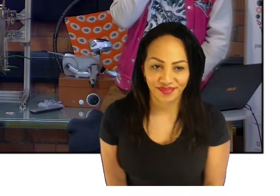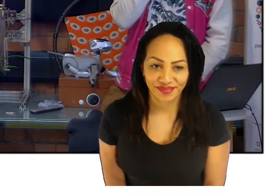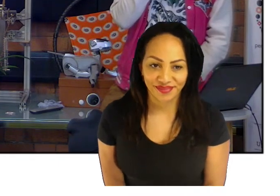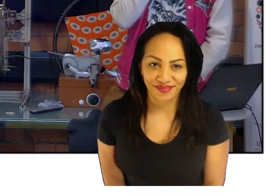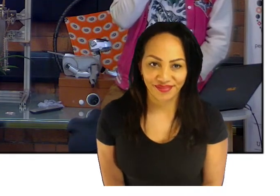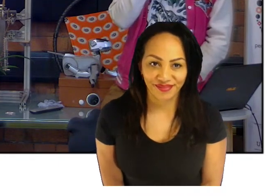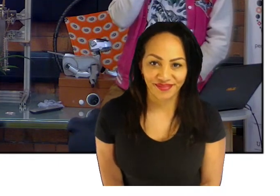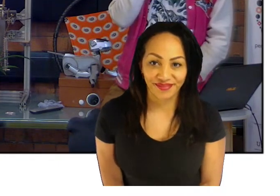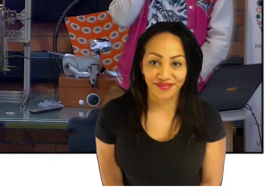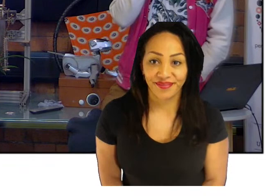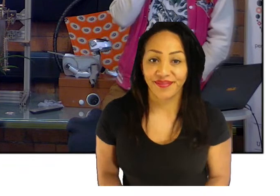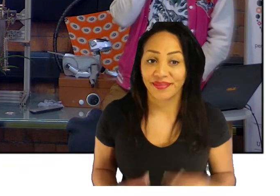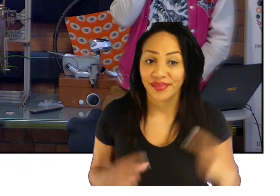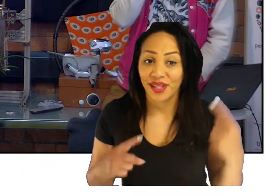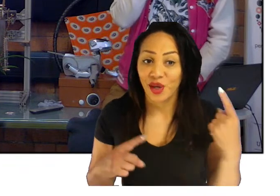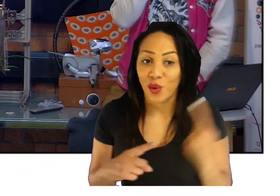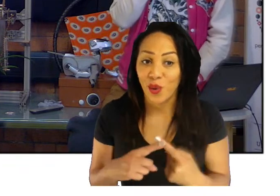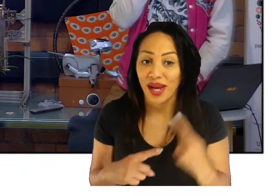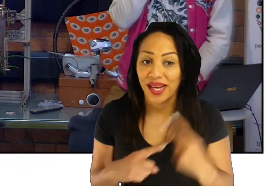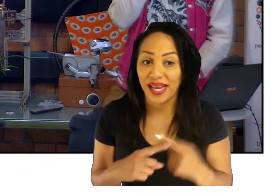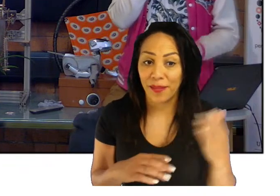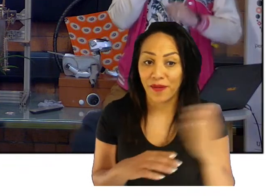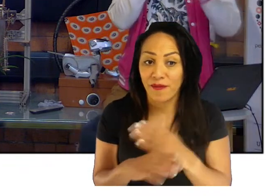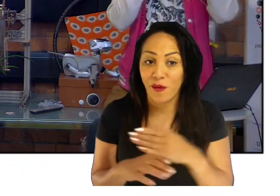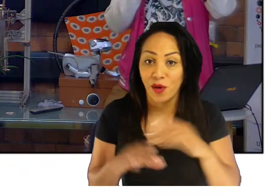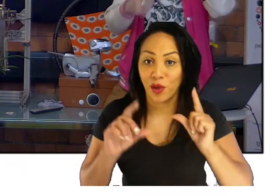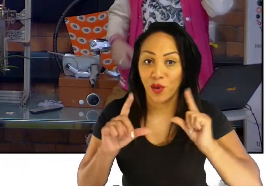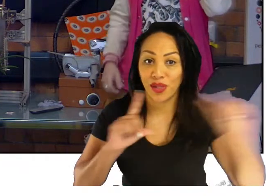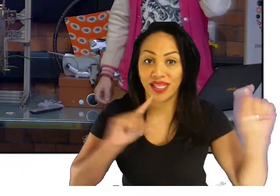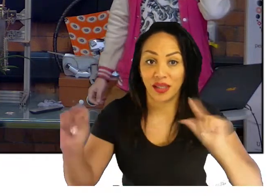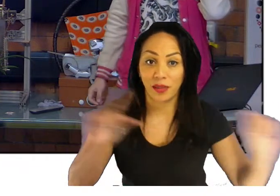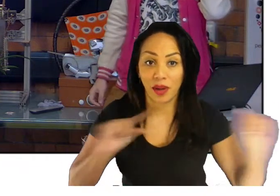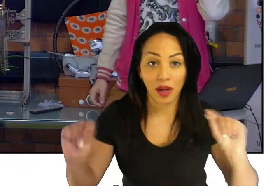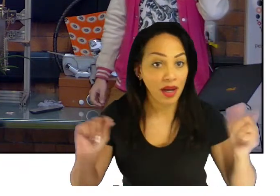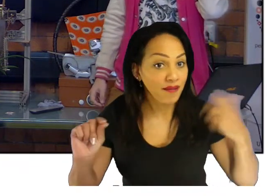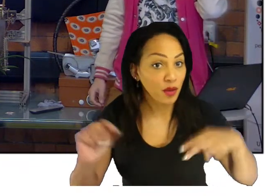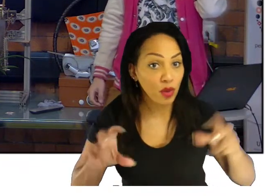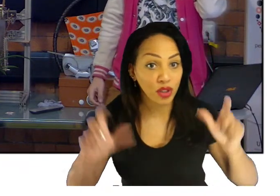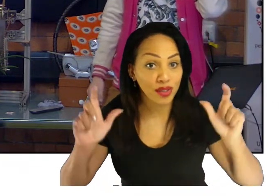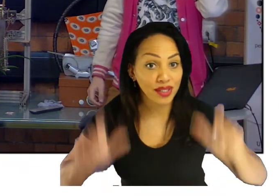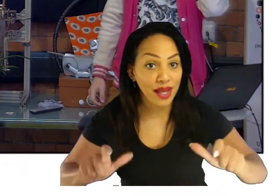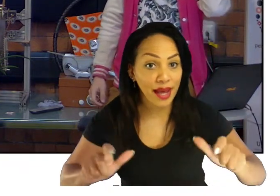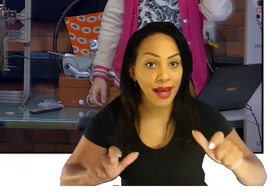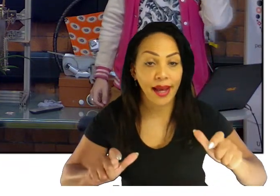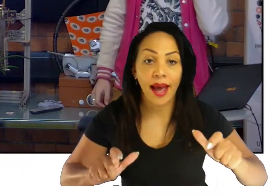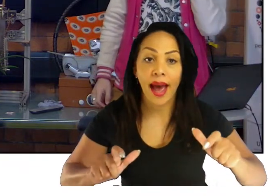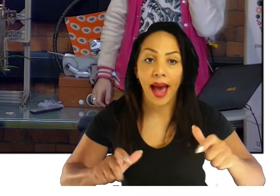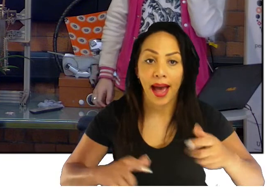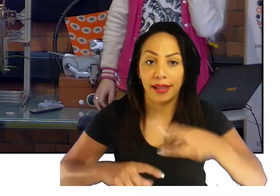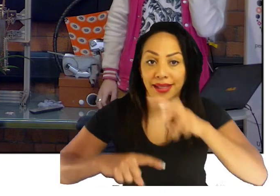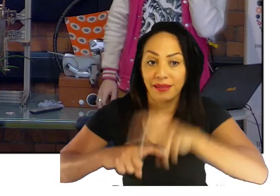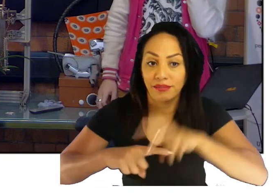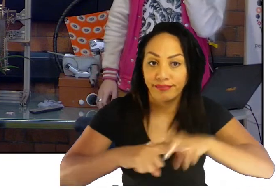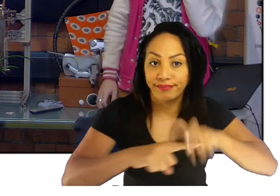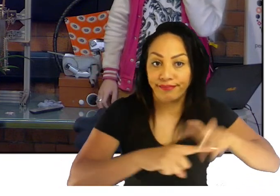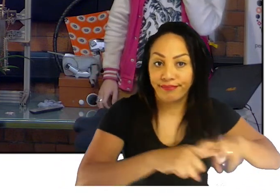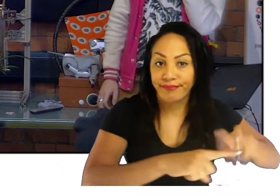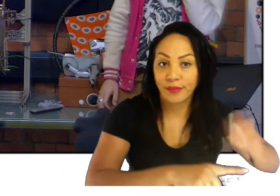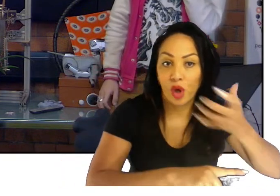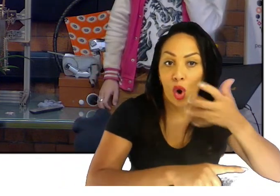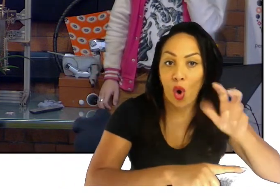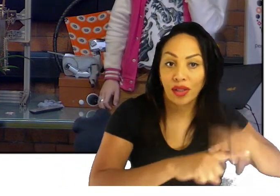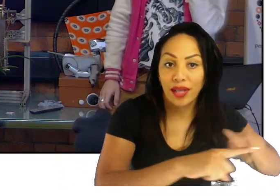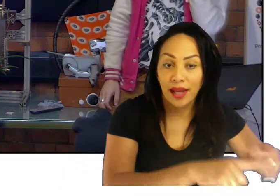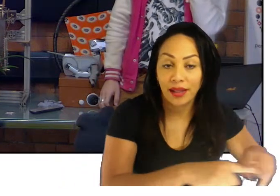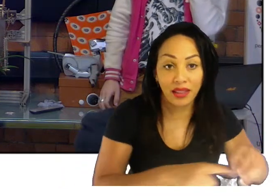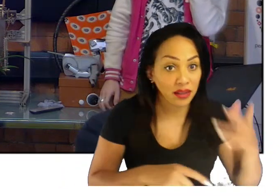So quickly before everybody disappears, if you want to stick around on Hot Desk today or find out more about what we do, then please come and find one of the studio team. Can you put